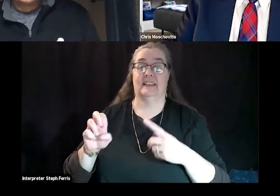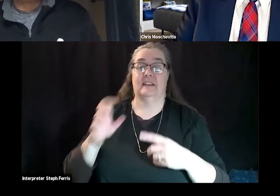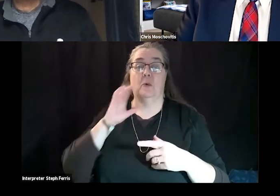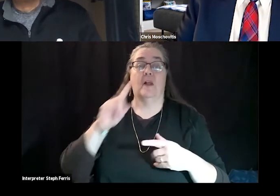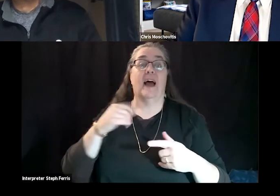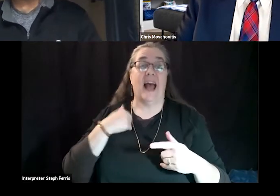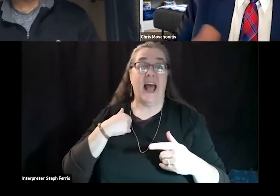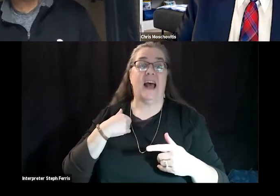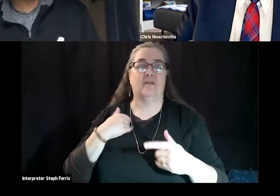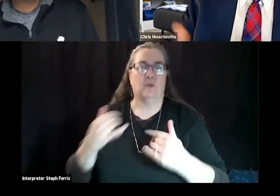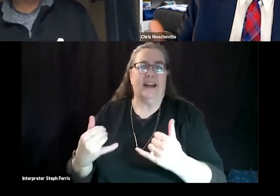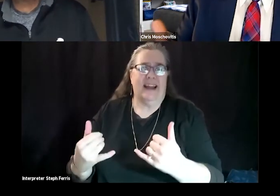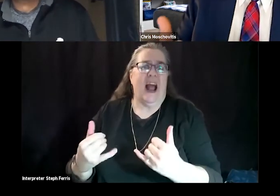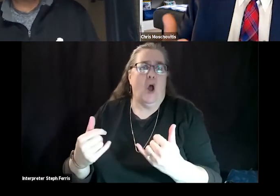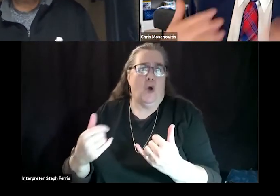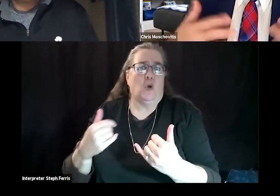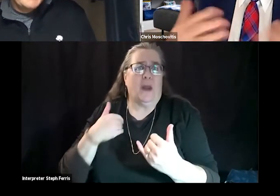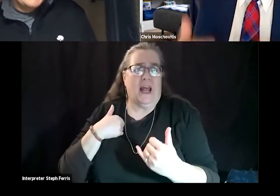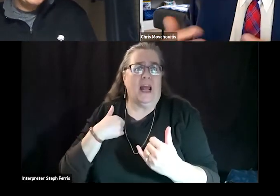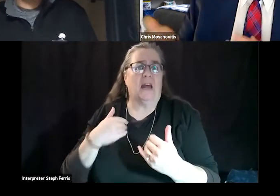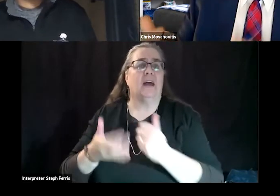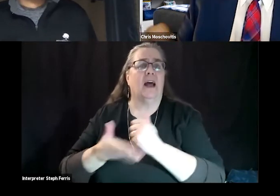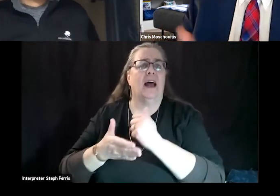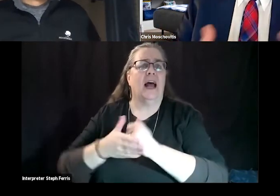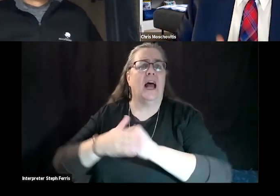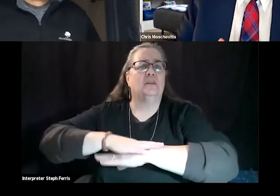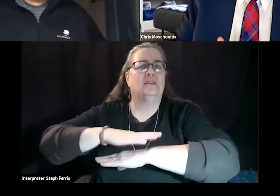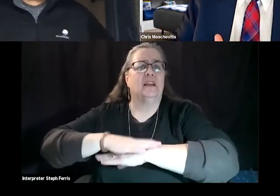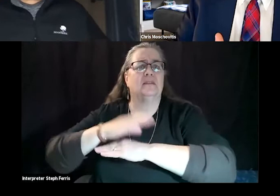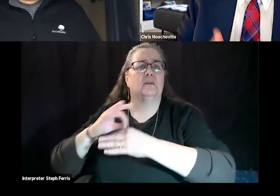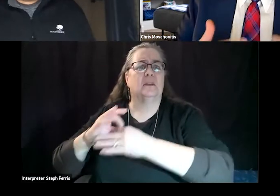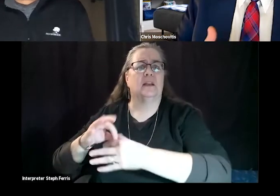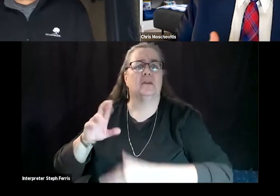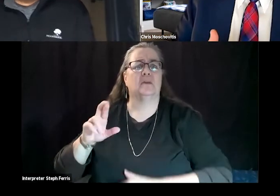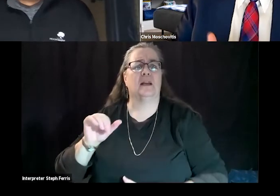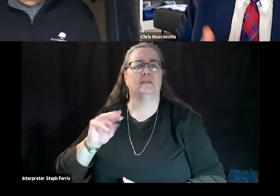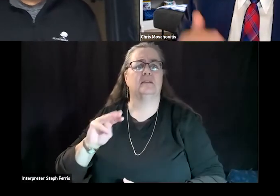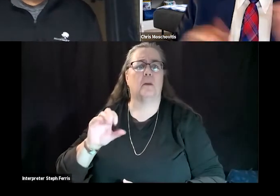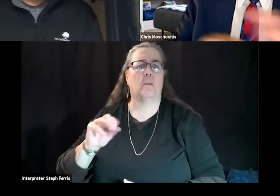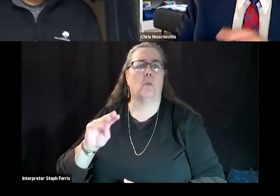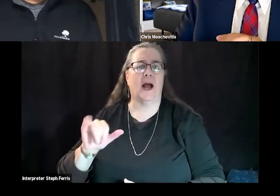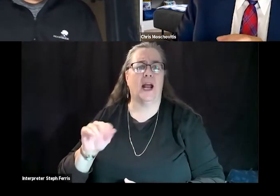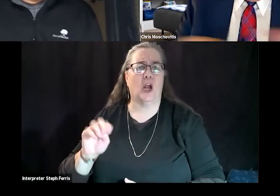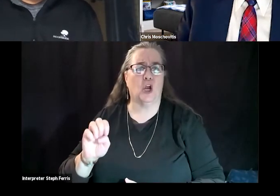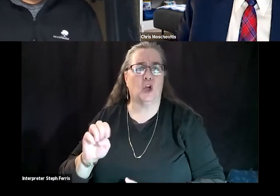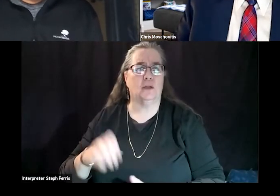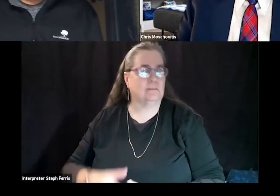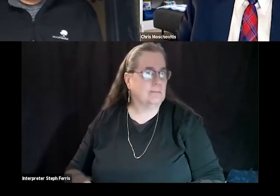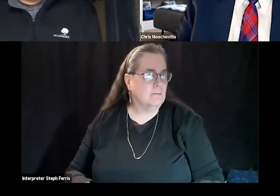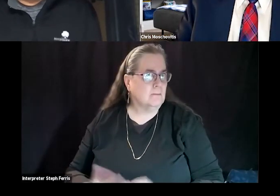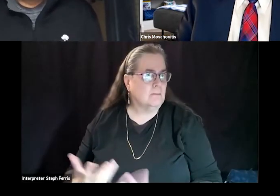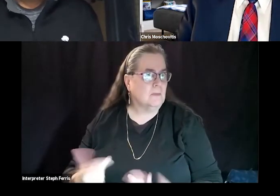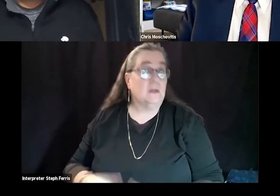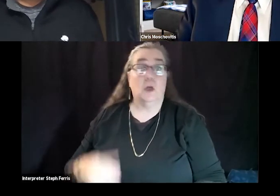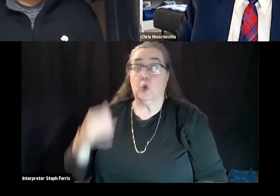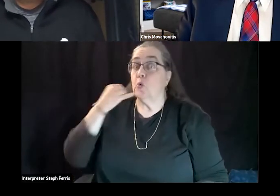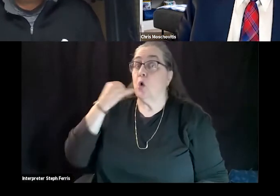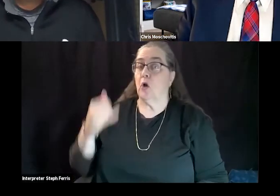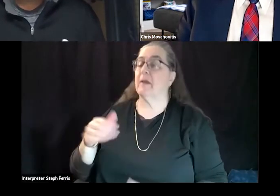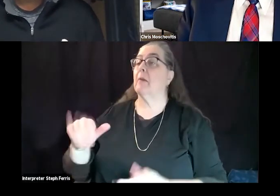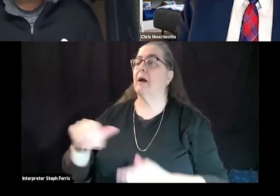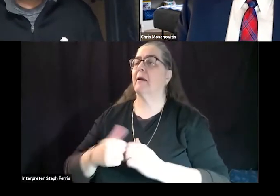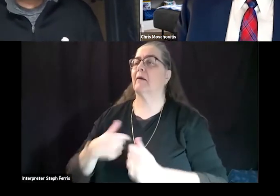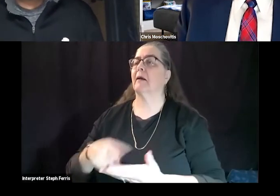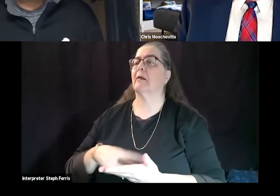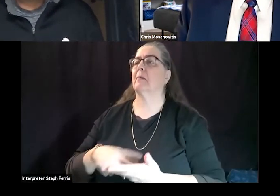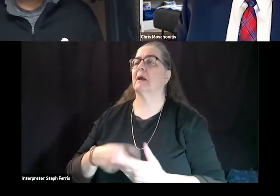desk, when you call them up to find out how you can pay. And then, and this is not a lie, I'm not exaggerating,